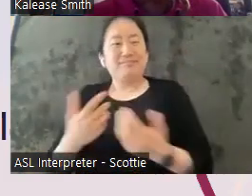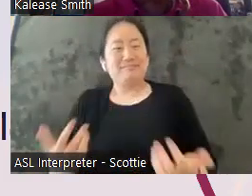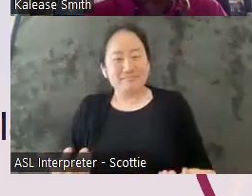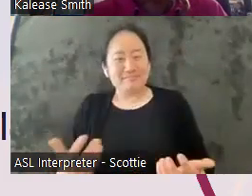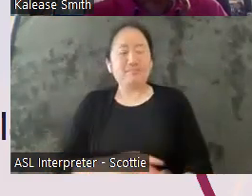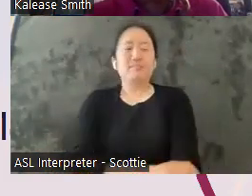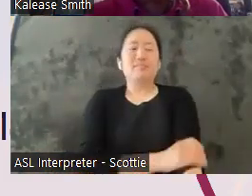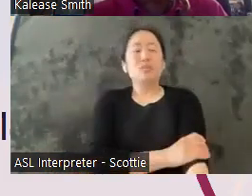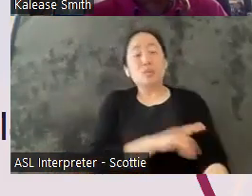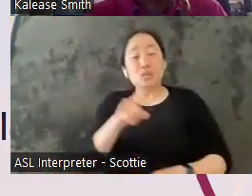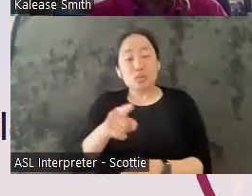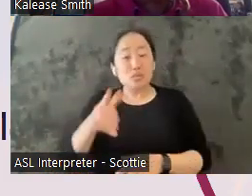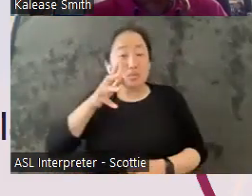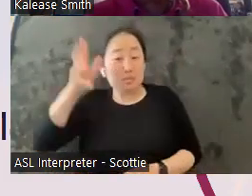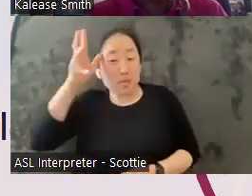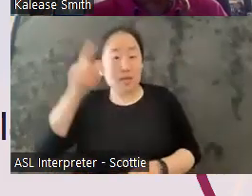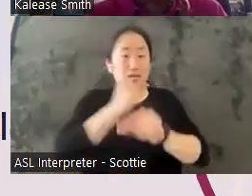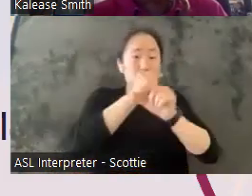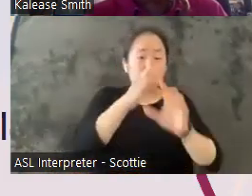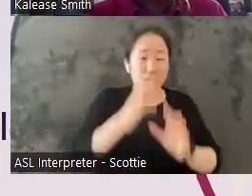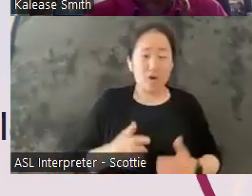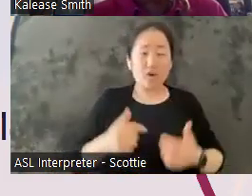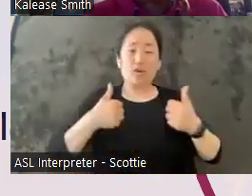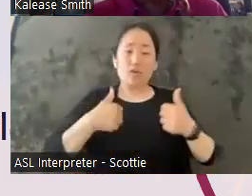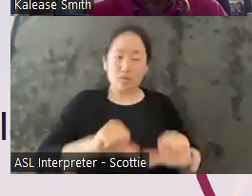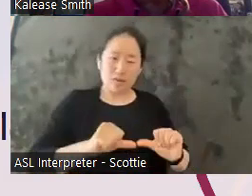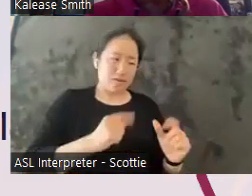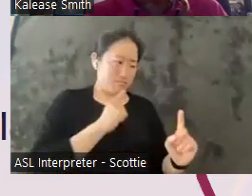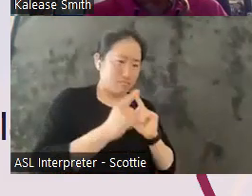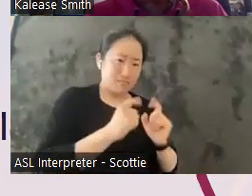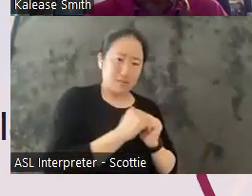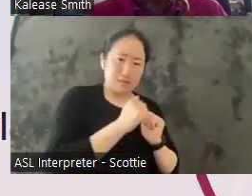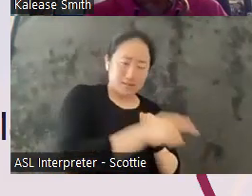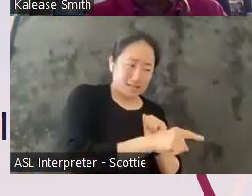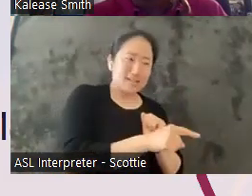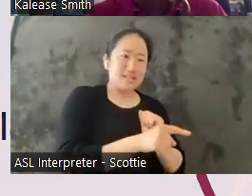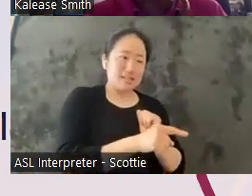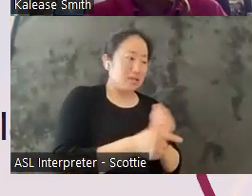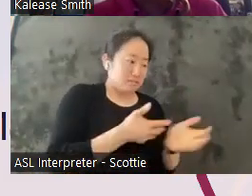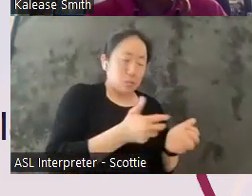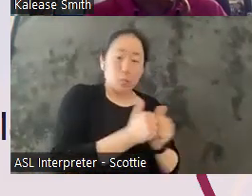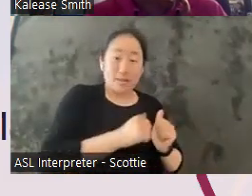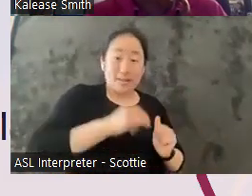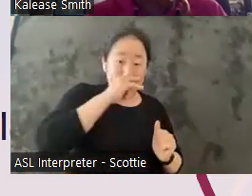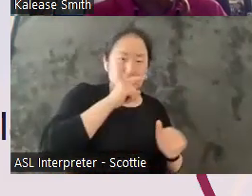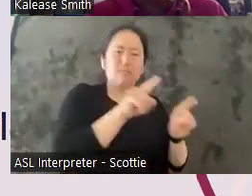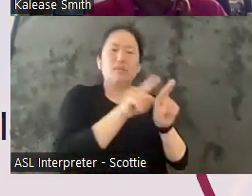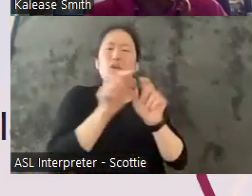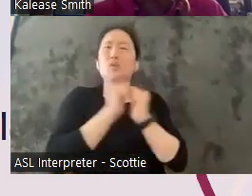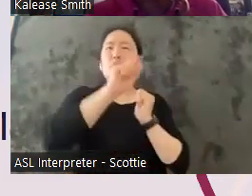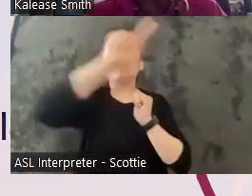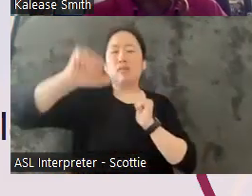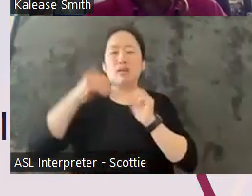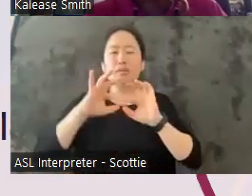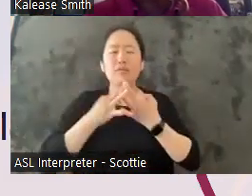really trying to have those conversations in extension with your other, distant relatives or whatever, to hopefully